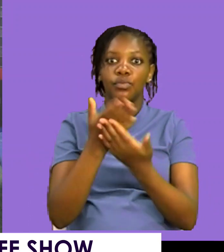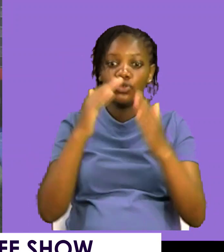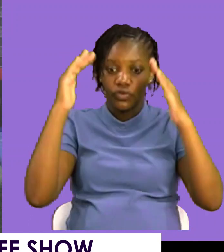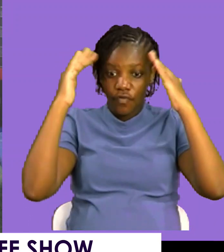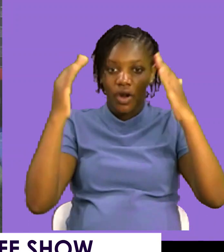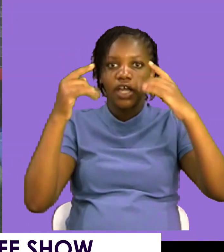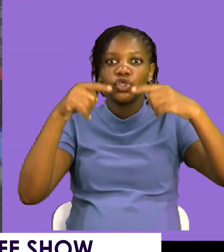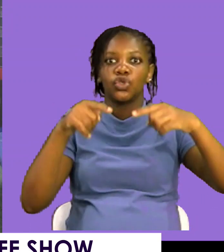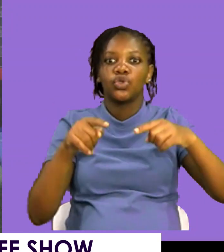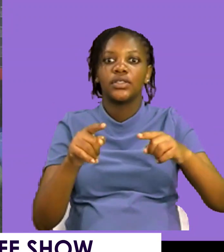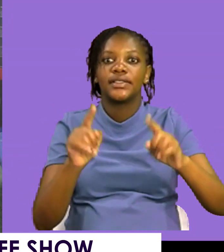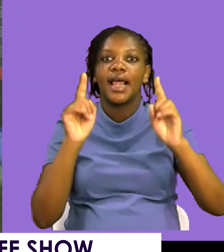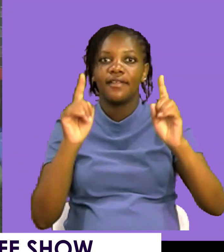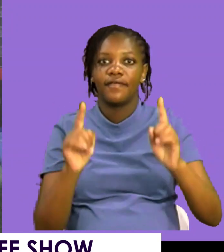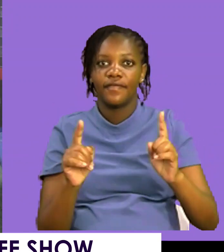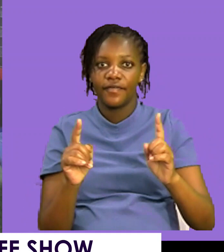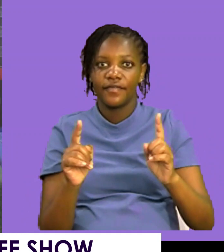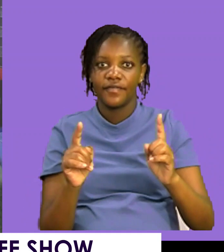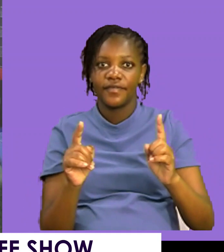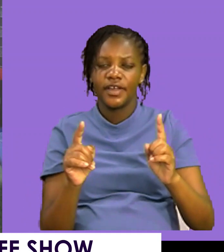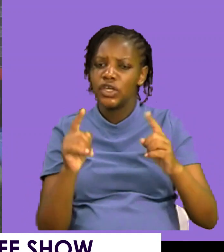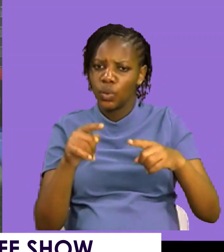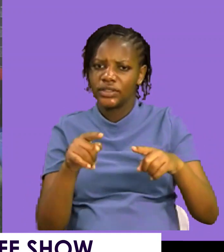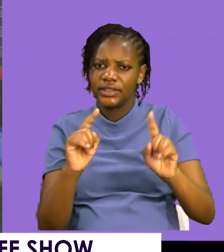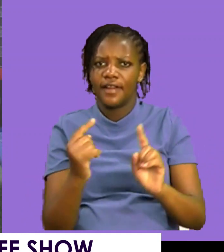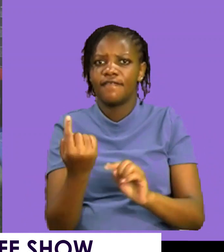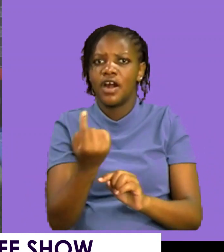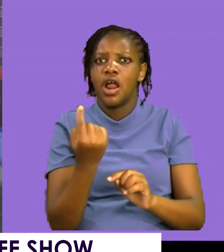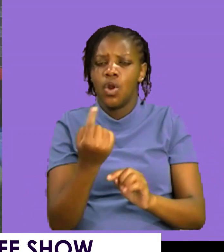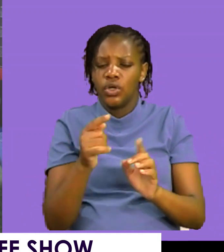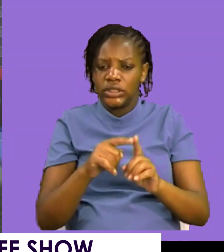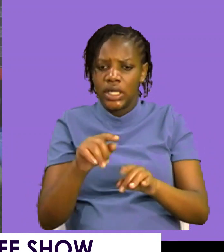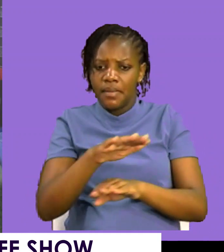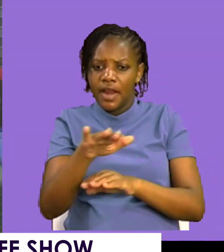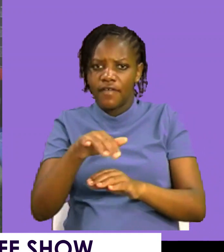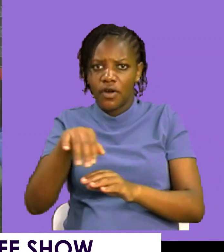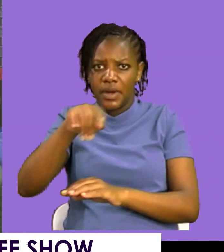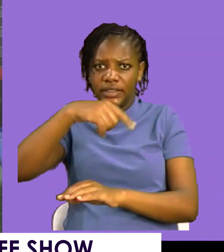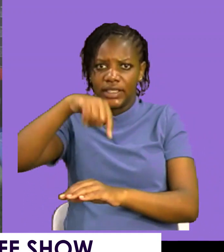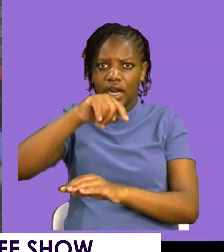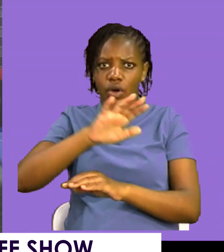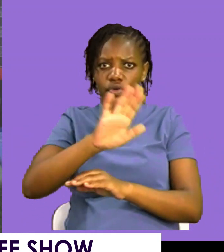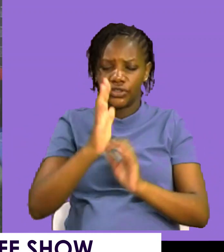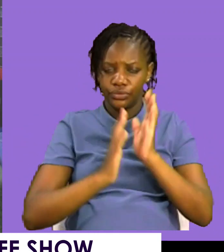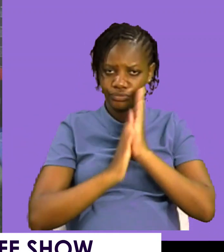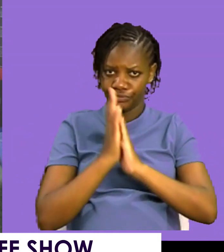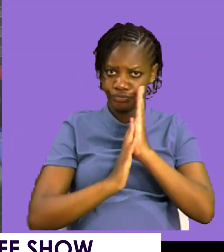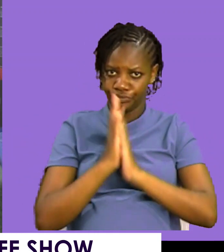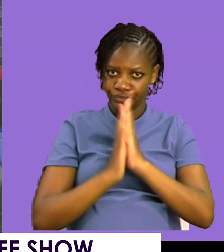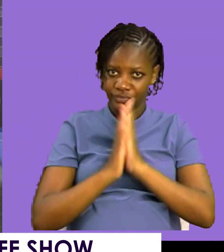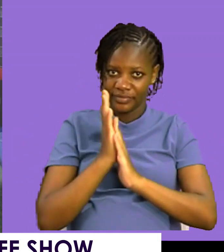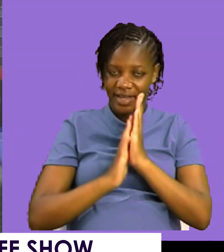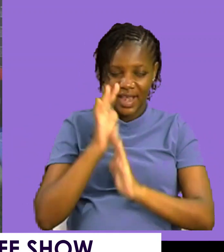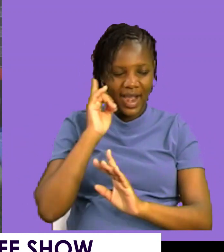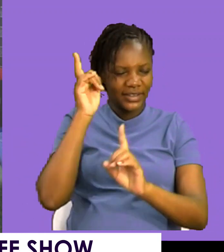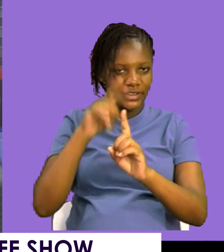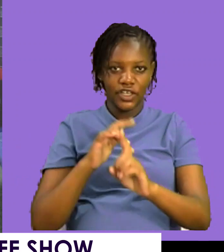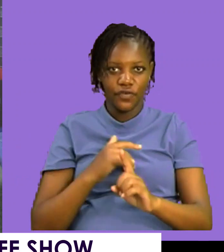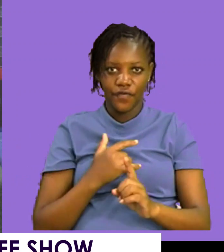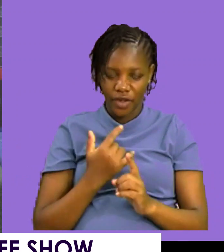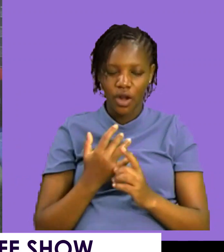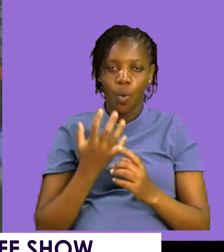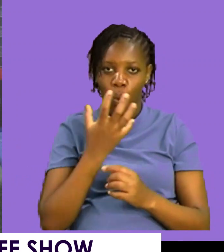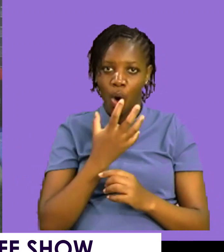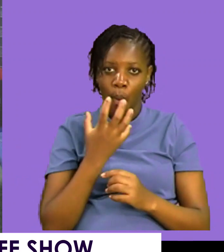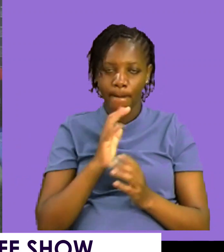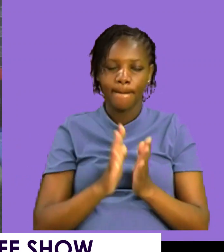yourself and just nothing but you and the environment around you. Rub it hard until you feel the warmth. Can you now